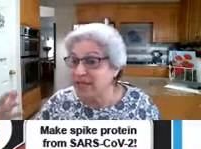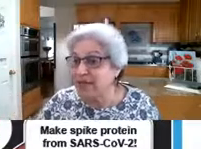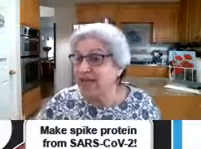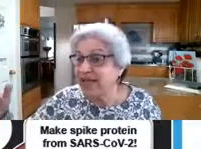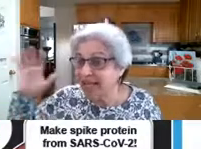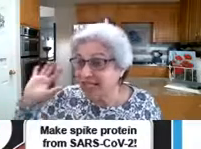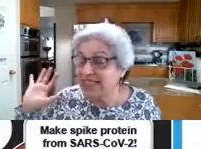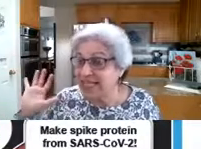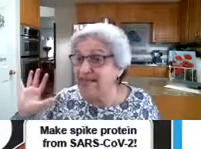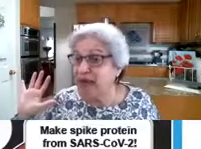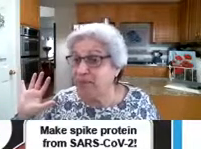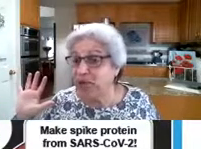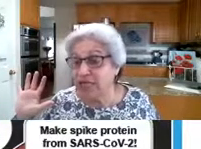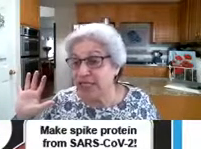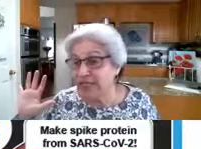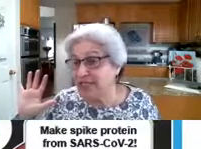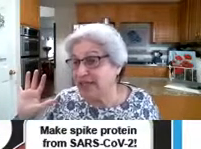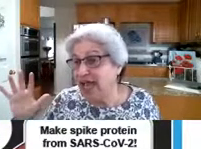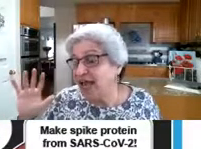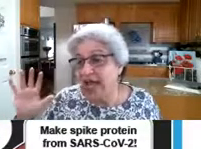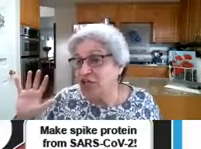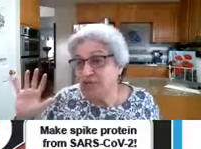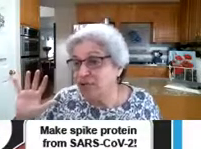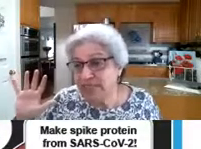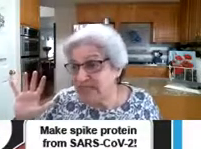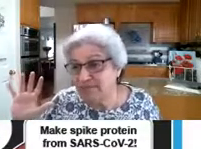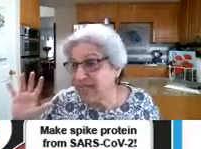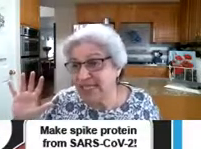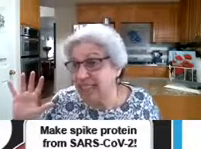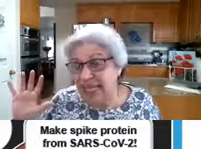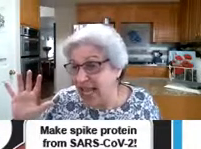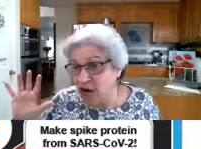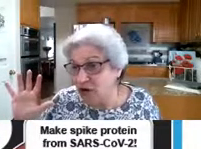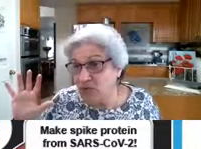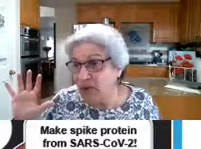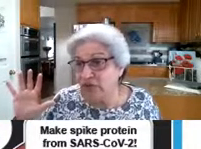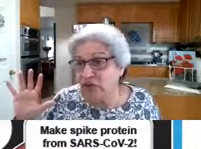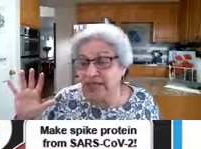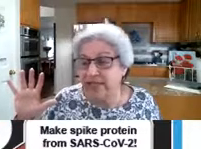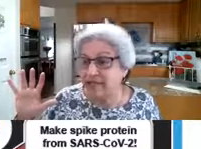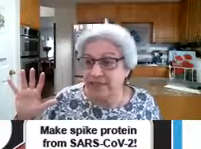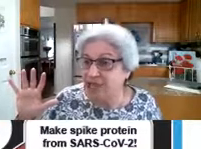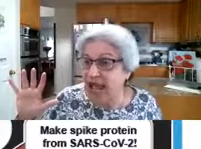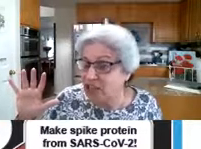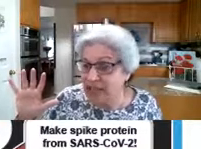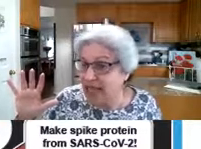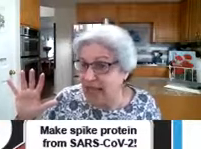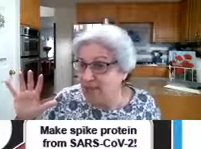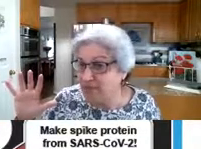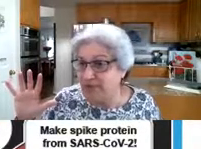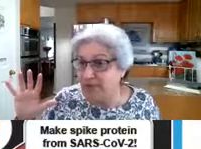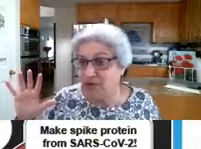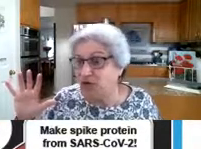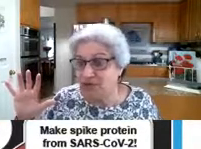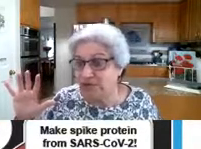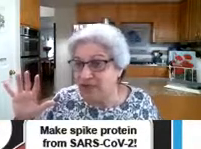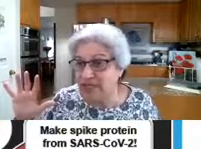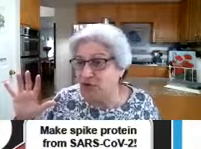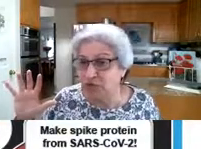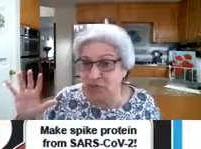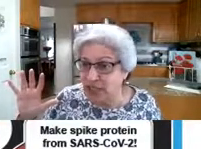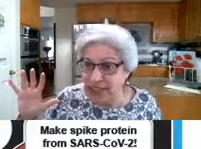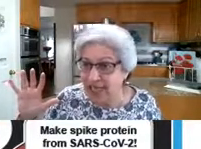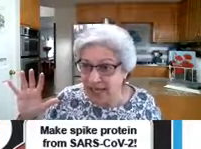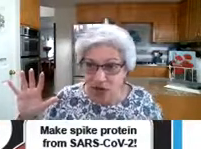immune system can see that protein. And your immune system doesn't care whether it actually came from the